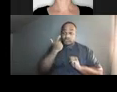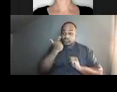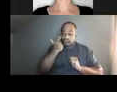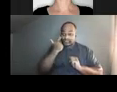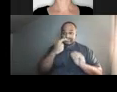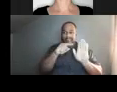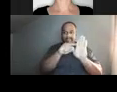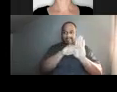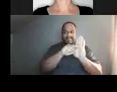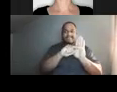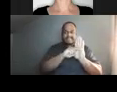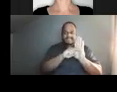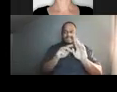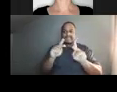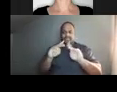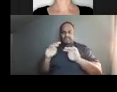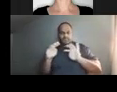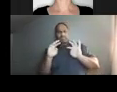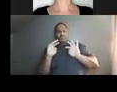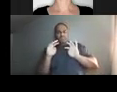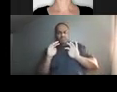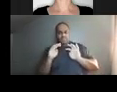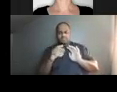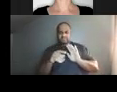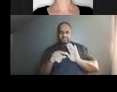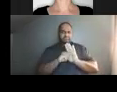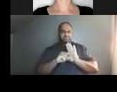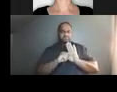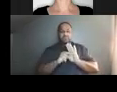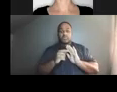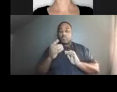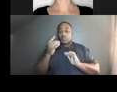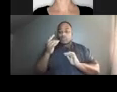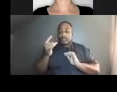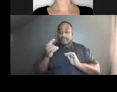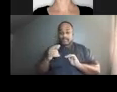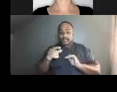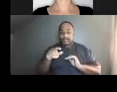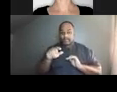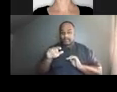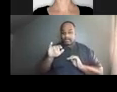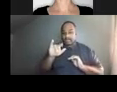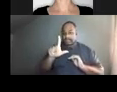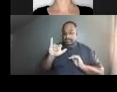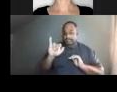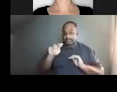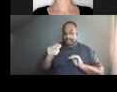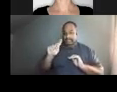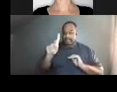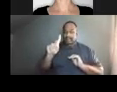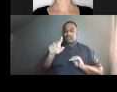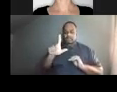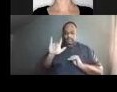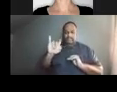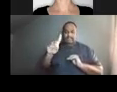recent negative public reaction towards the case of Lida Muniava, who is director